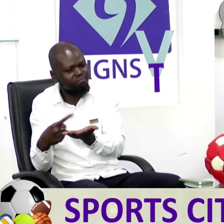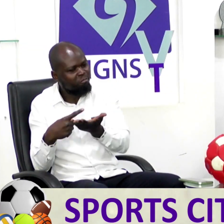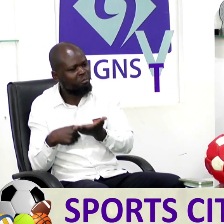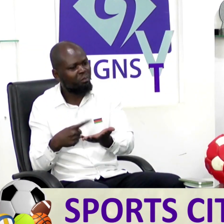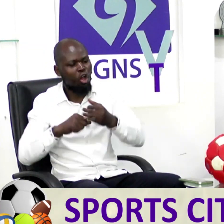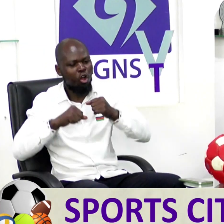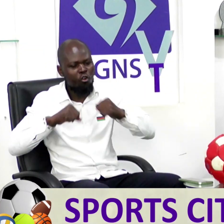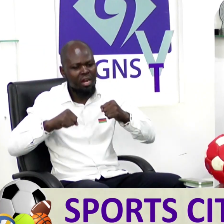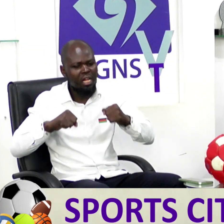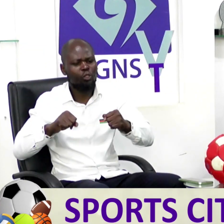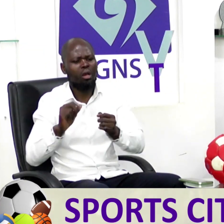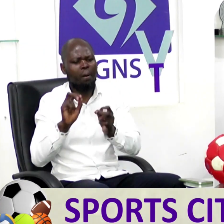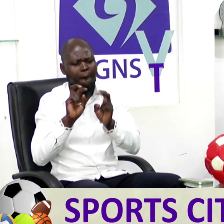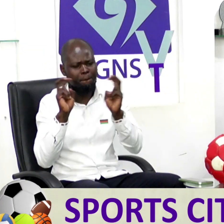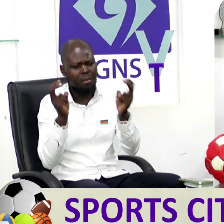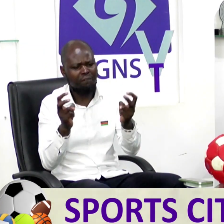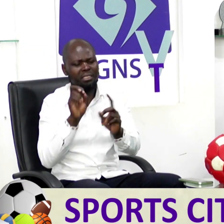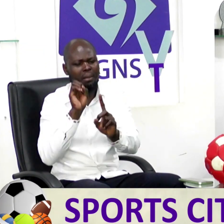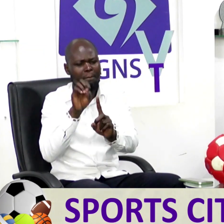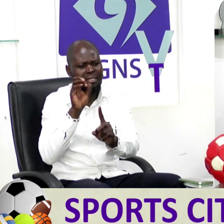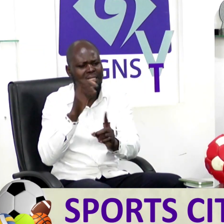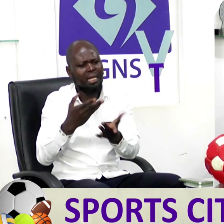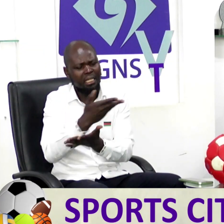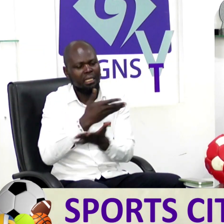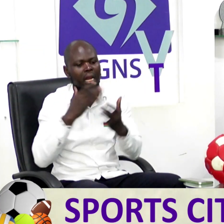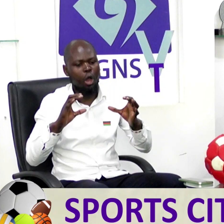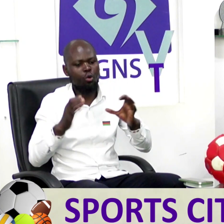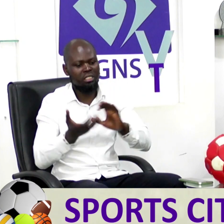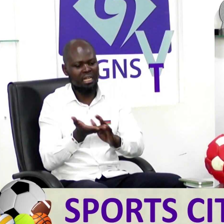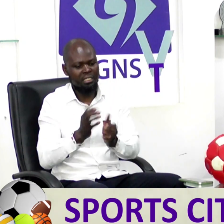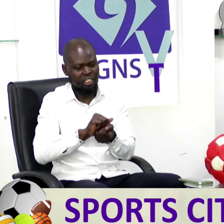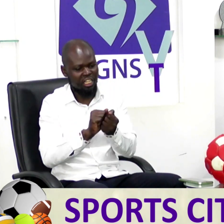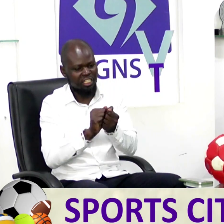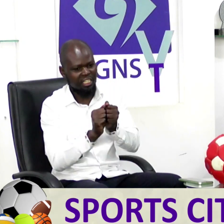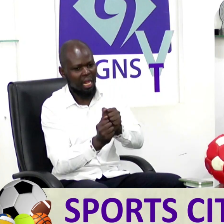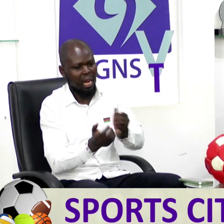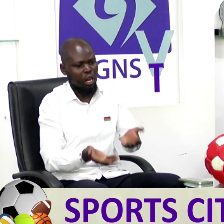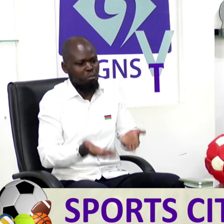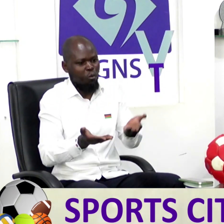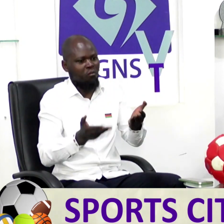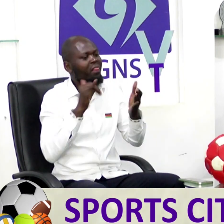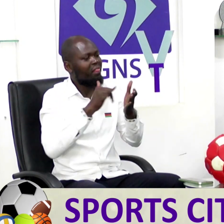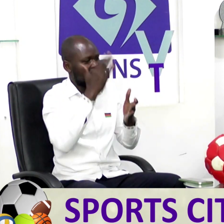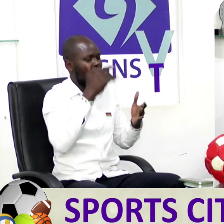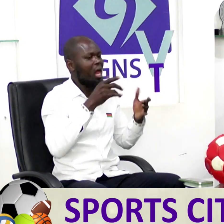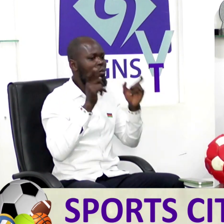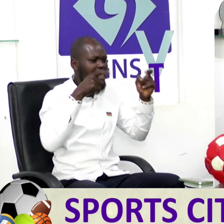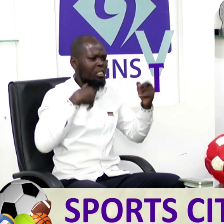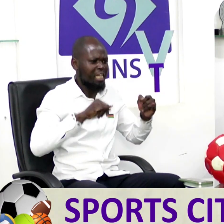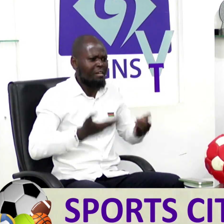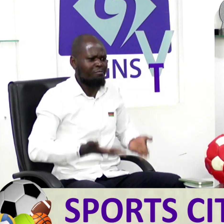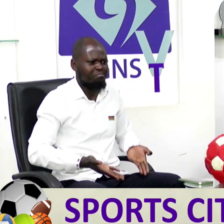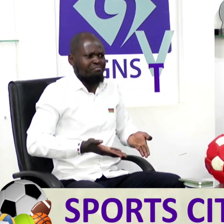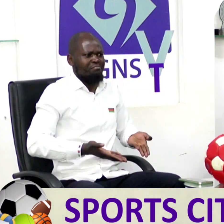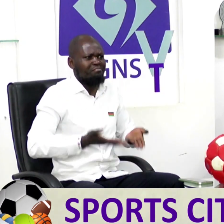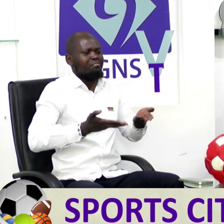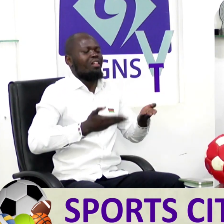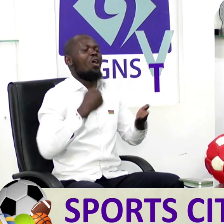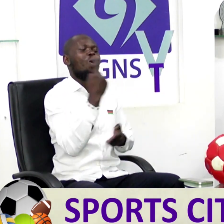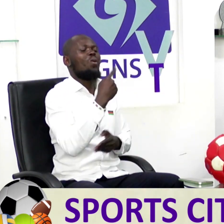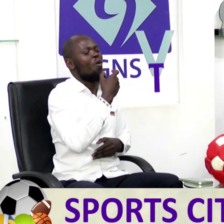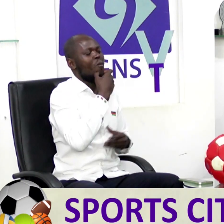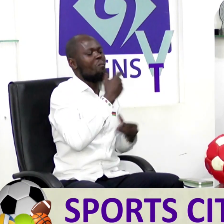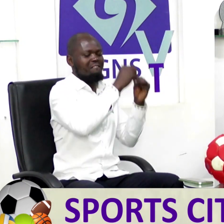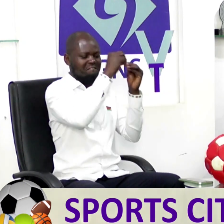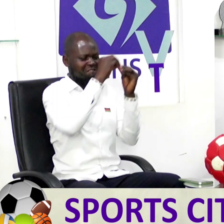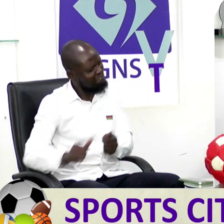and demoralized. And right now, when they talked with the official and through the mentorship, we've seen the team now changing and really improving. Do you think